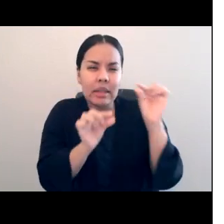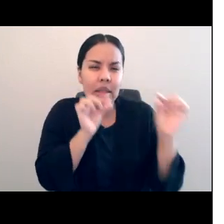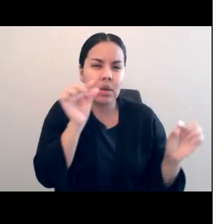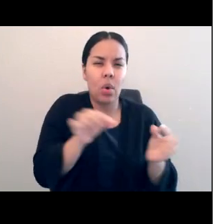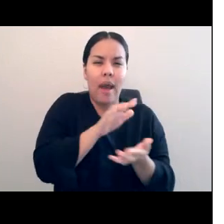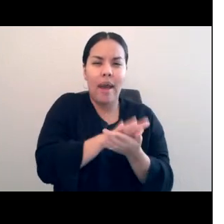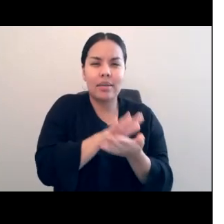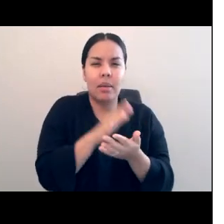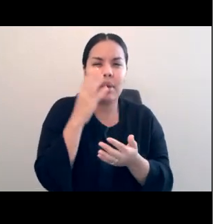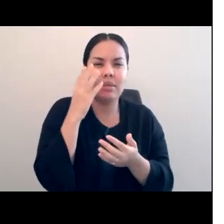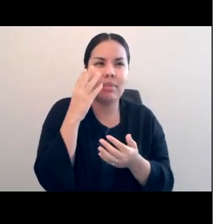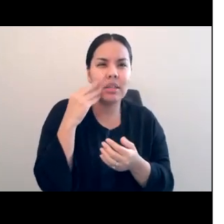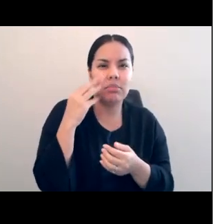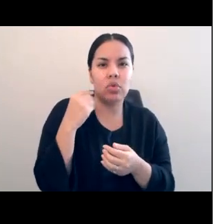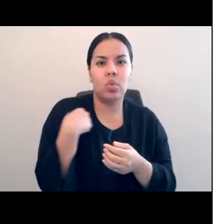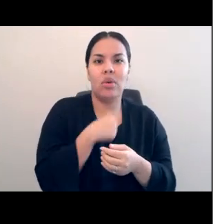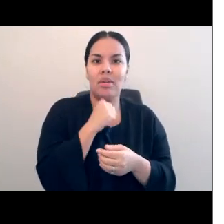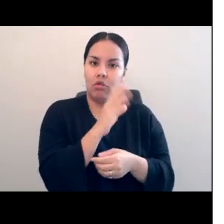taught.